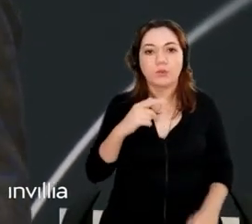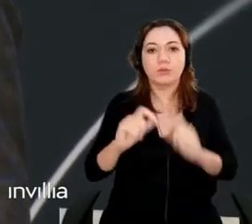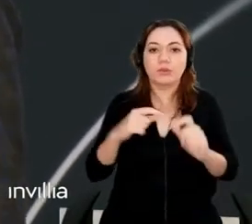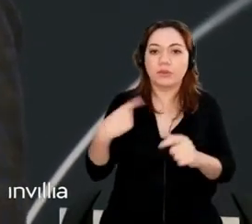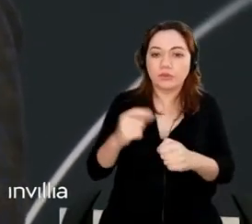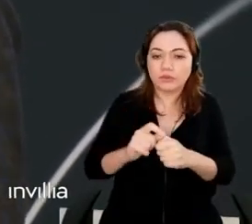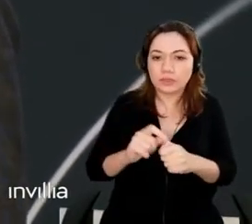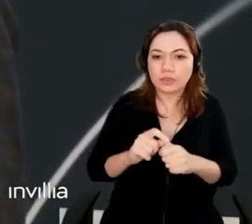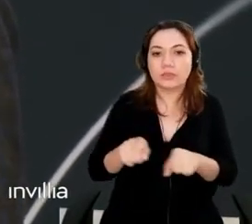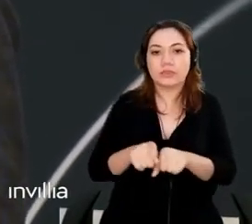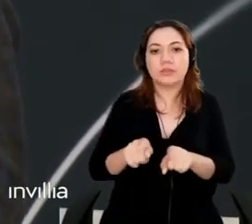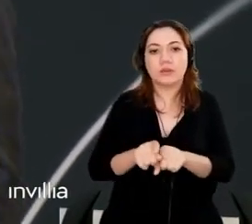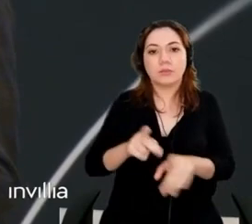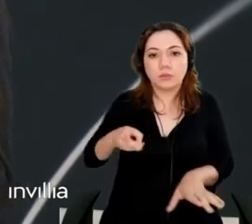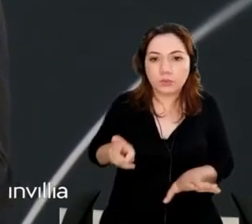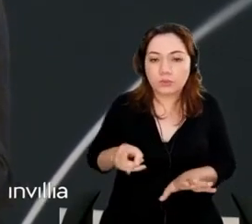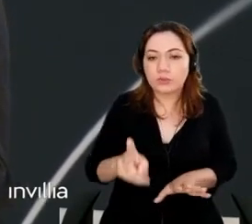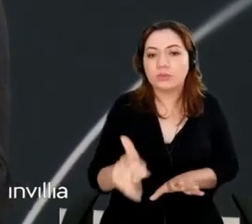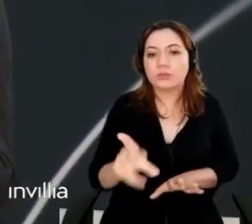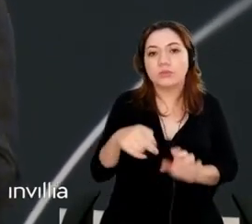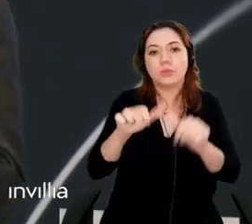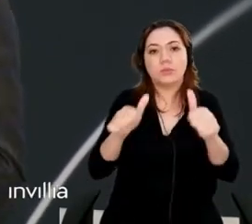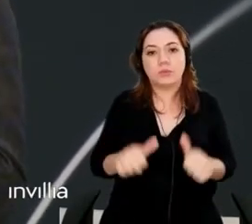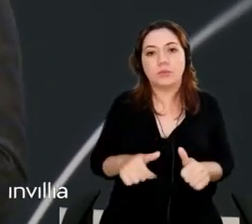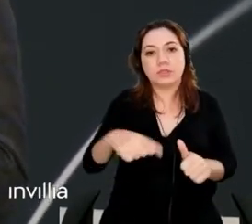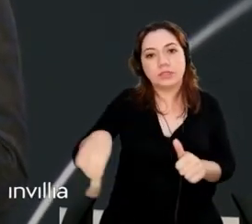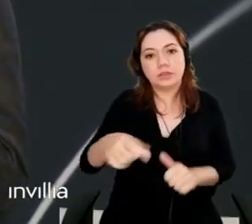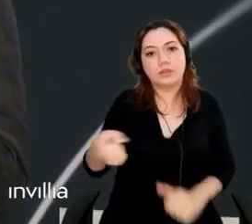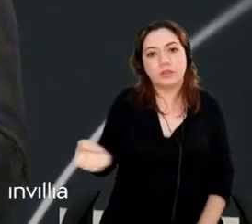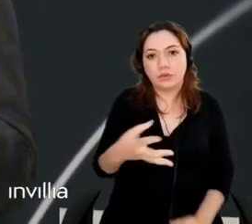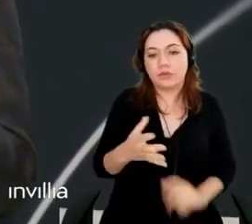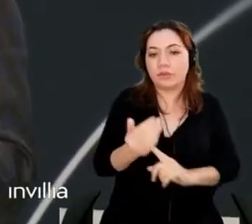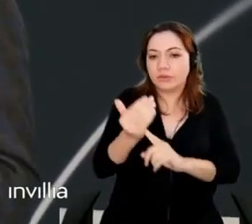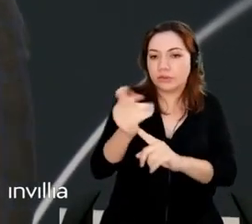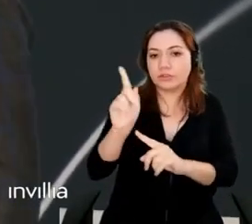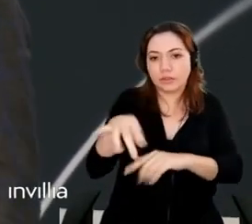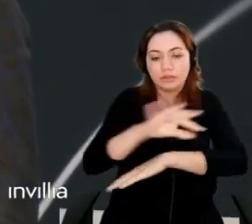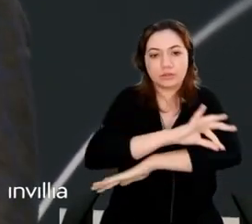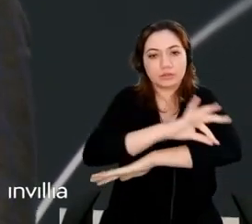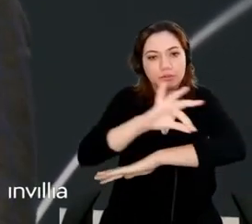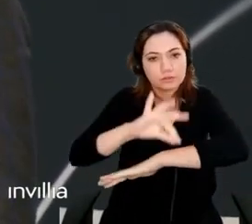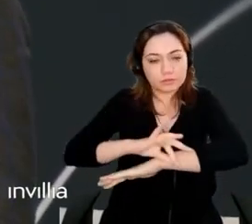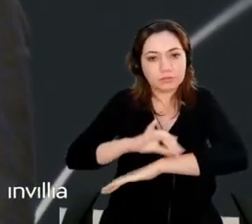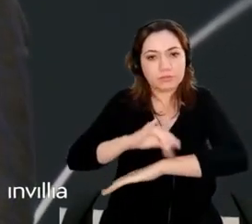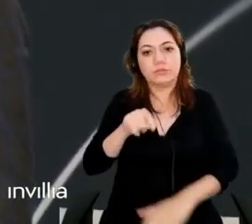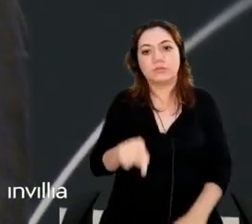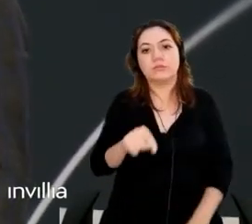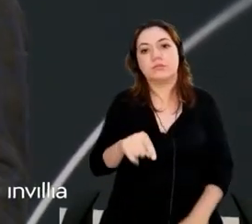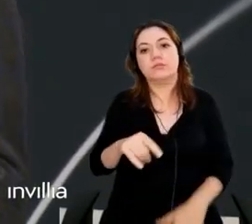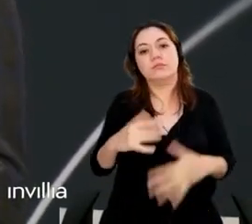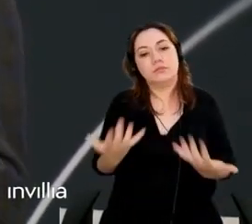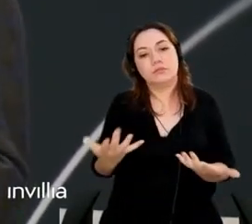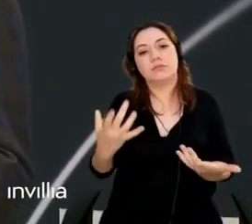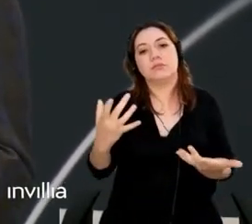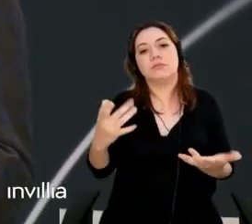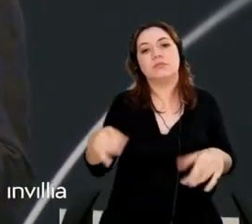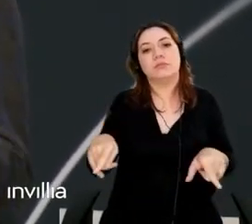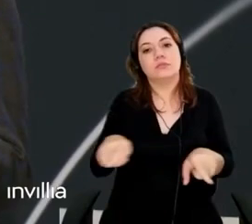are going to be built on this technology, this architecture. And, you know, if you think